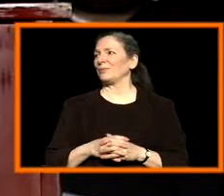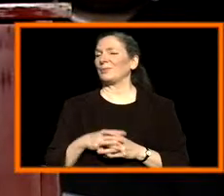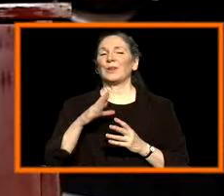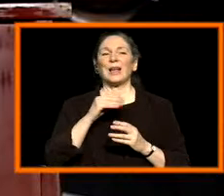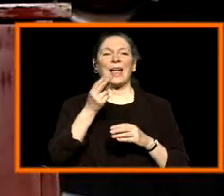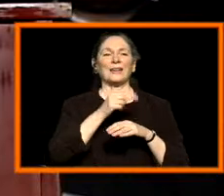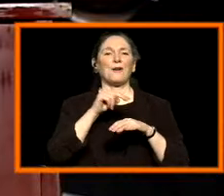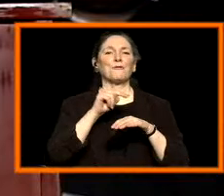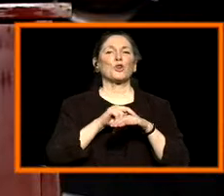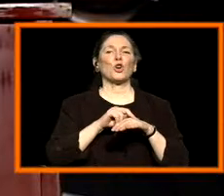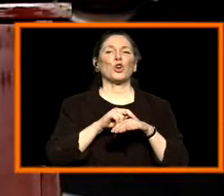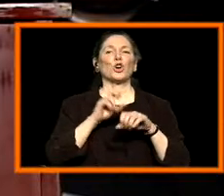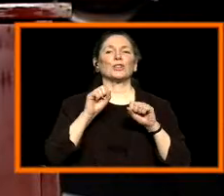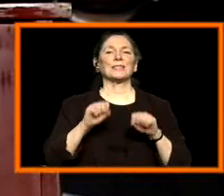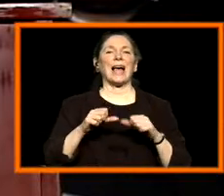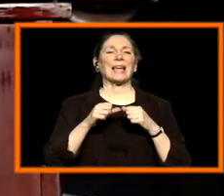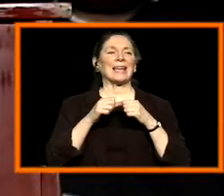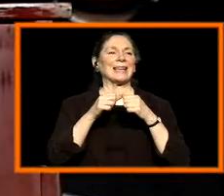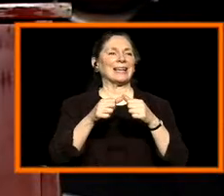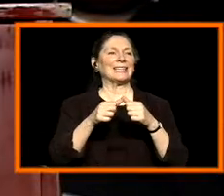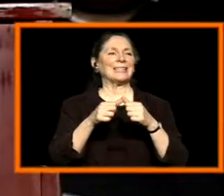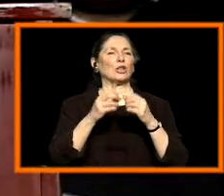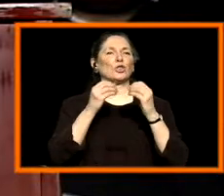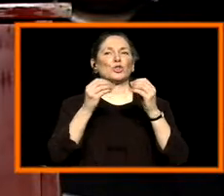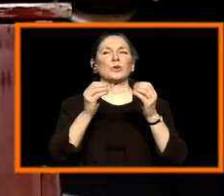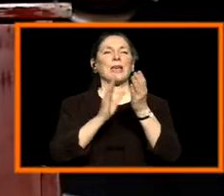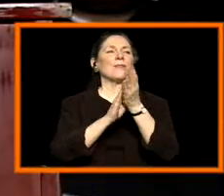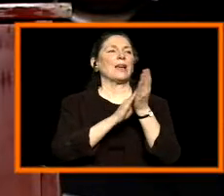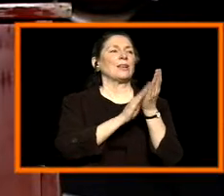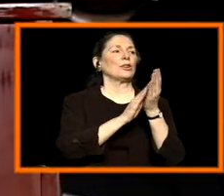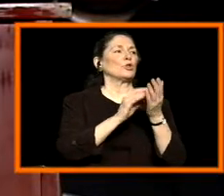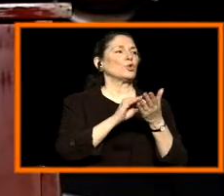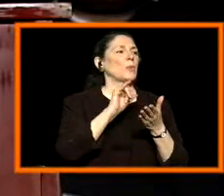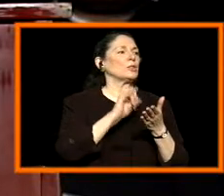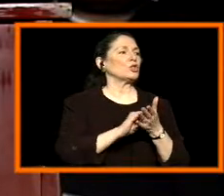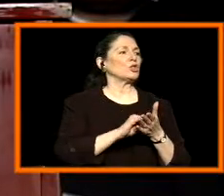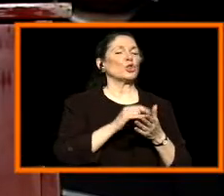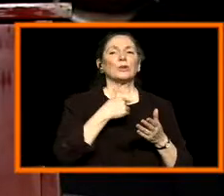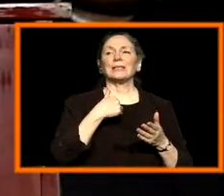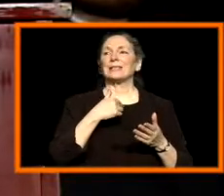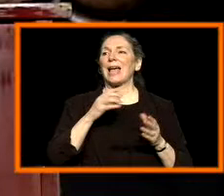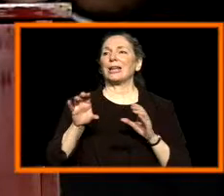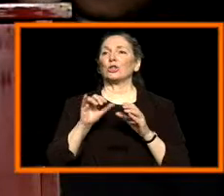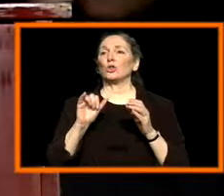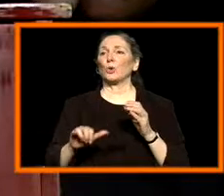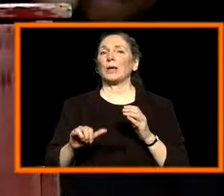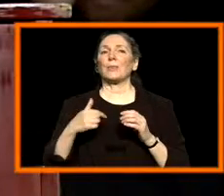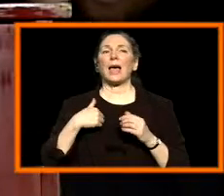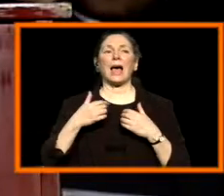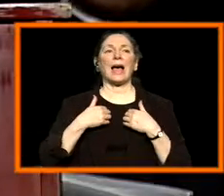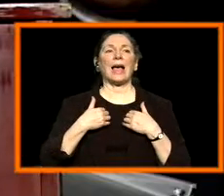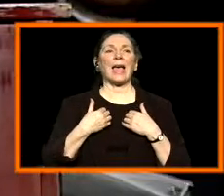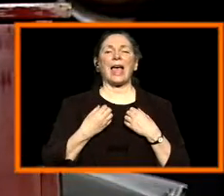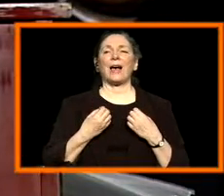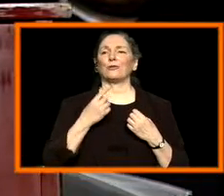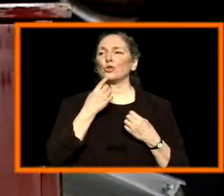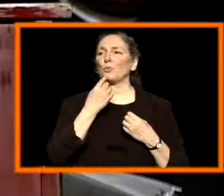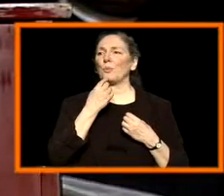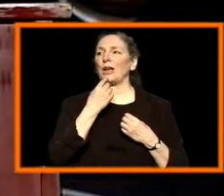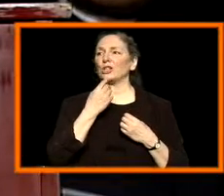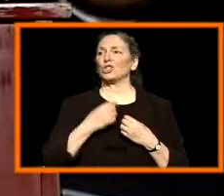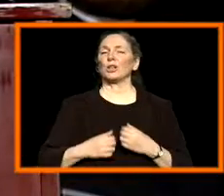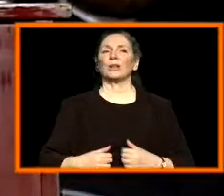And of course, I continue to give accolades to our students, and in doing so, I have to